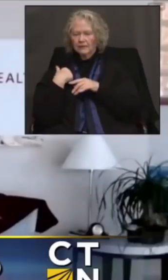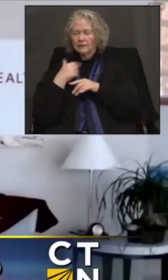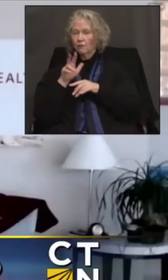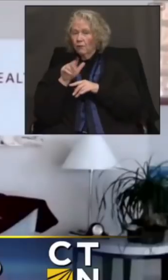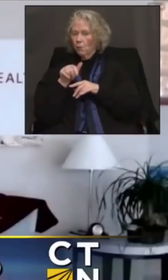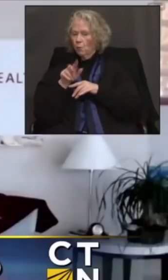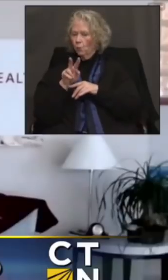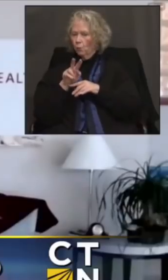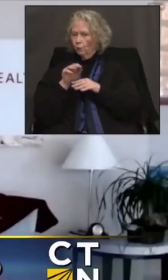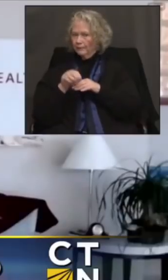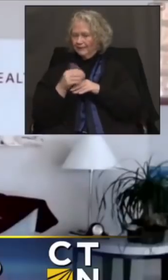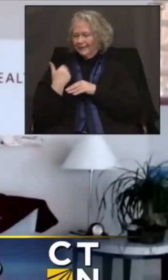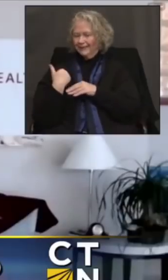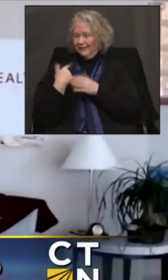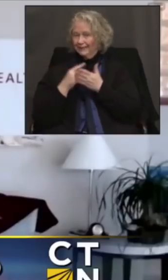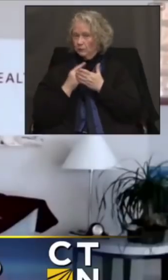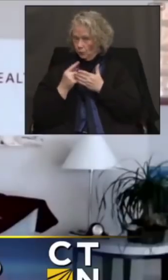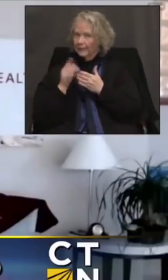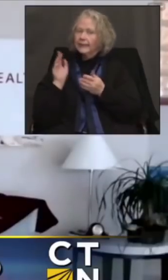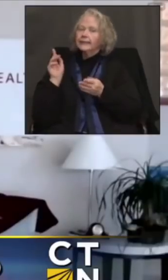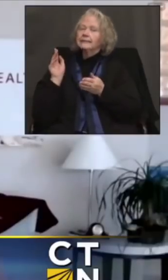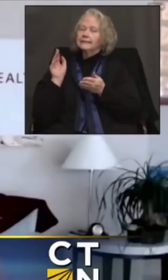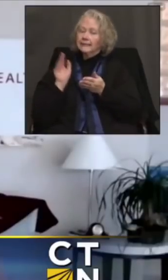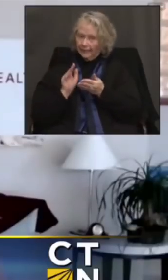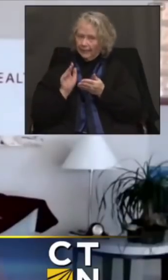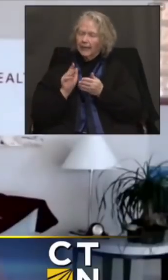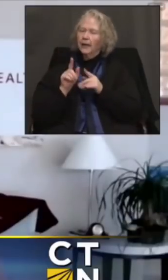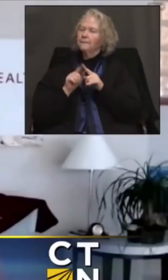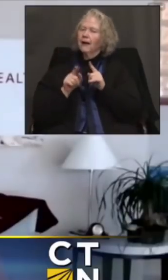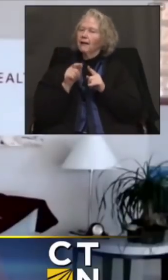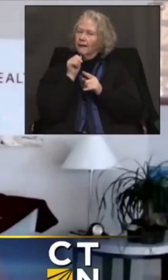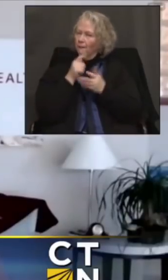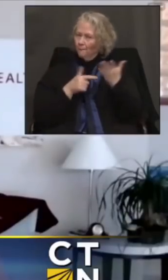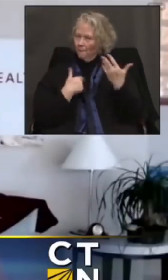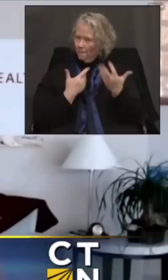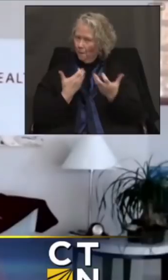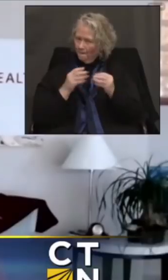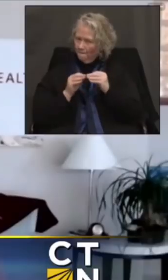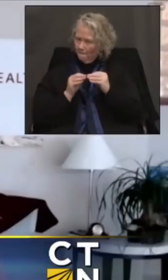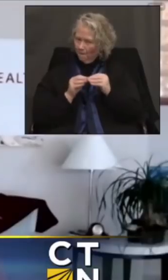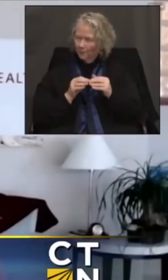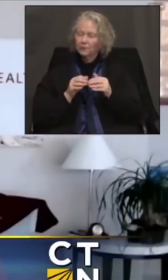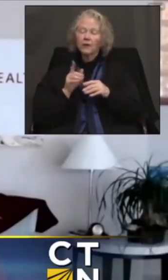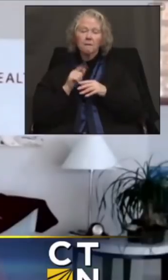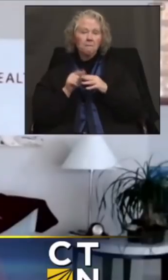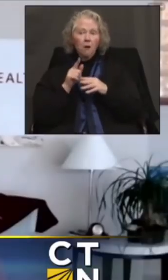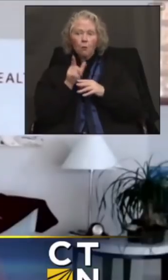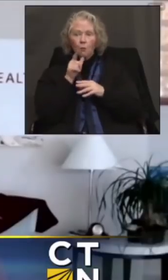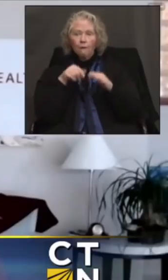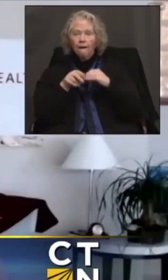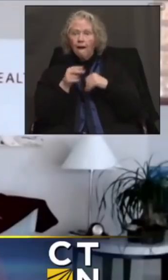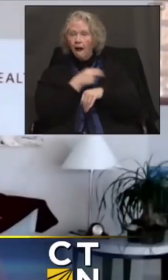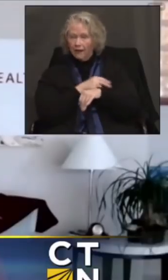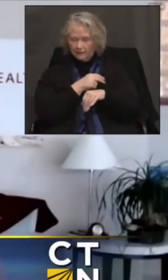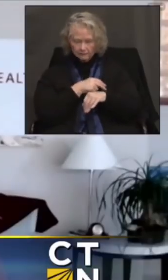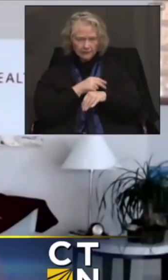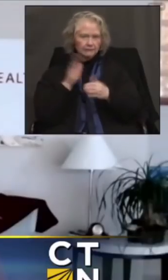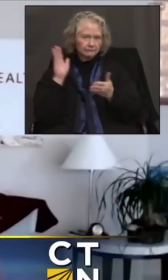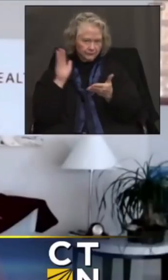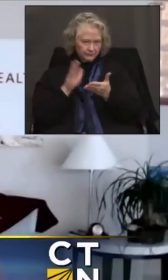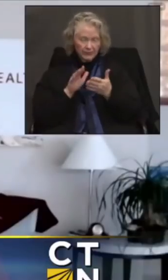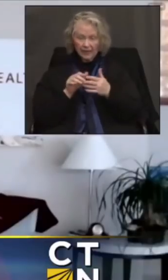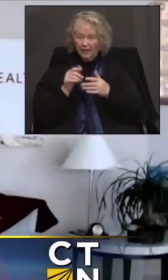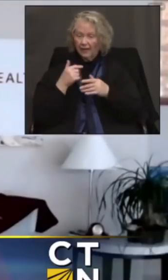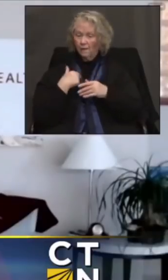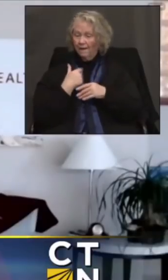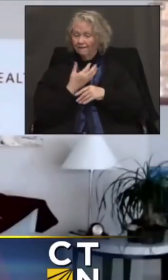were definitely seeing it come down, but not where we needed to be. Hospitalizations are also coming down. We have 19 inpatients today and only